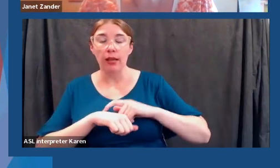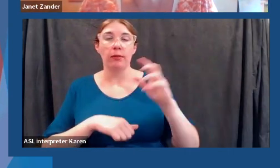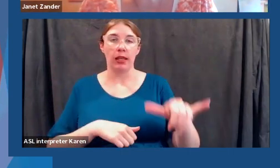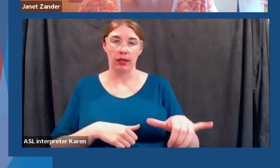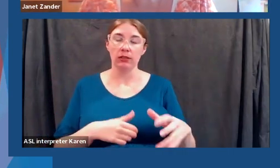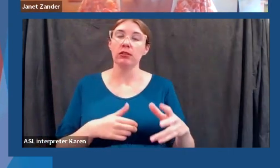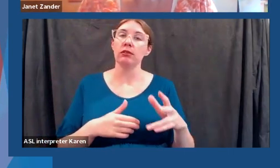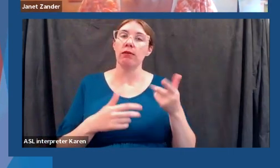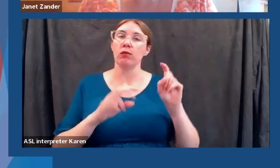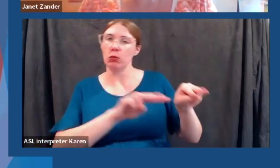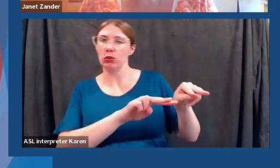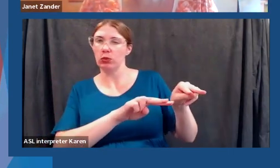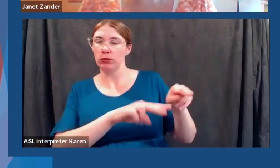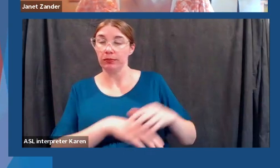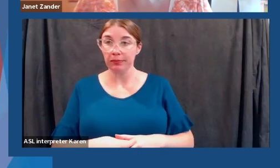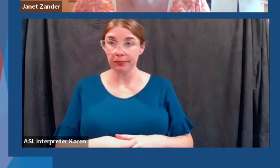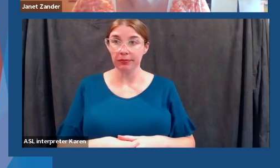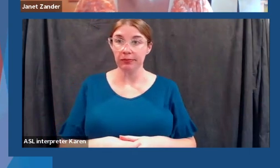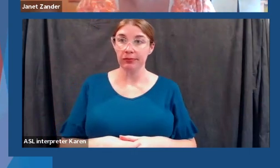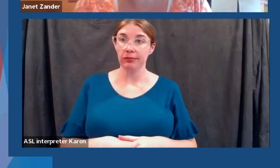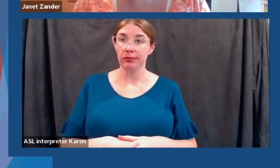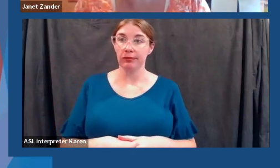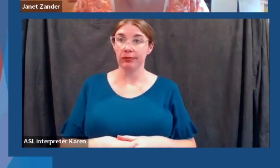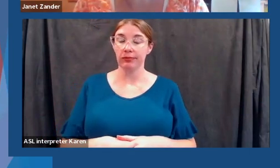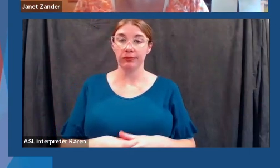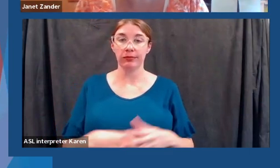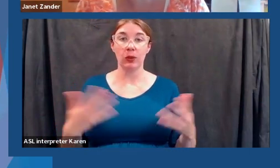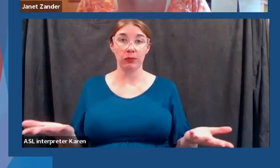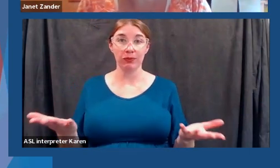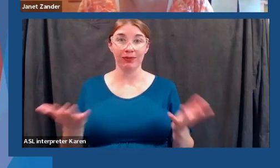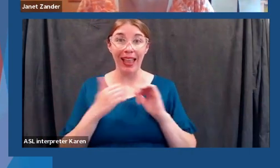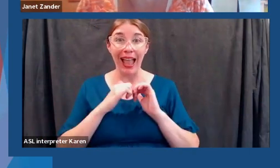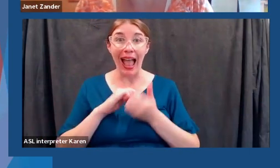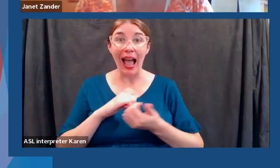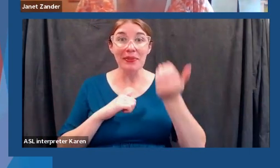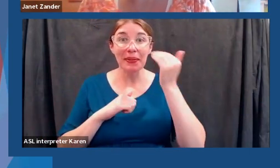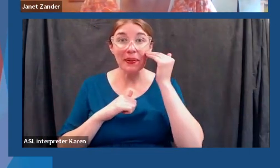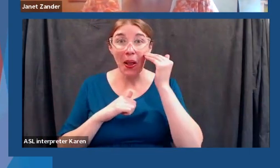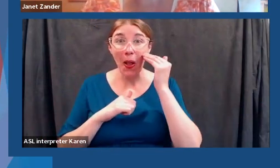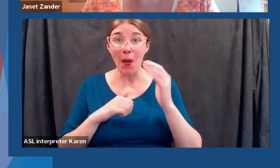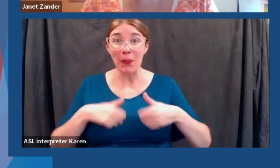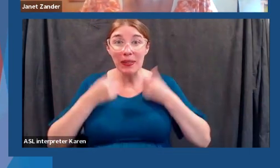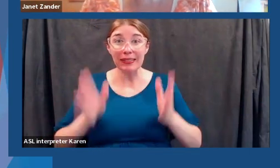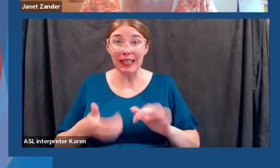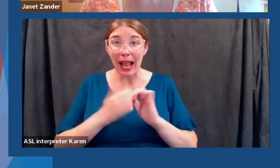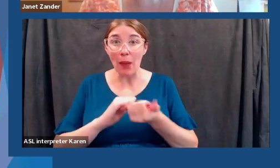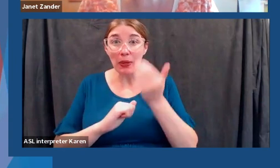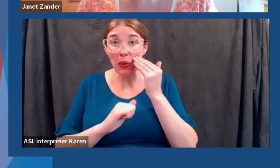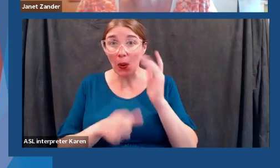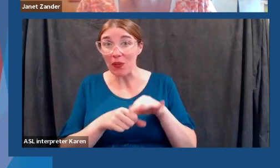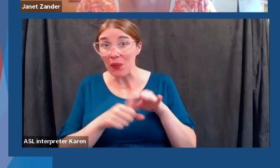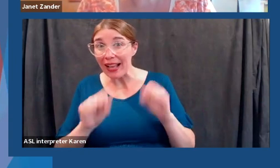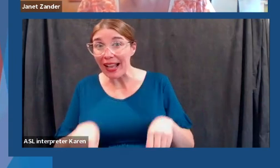please. So how do they know for sure? Sort of like, how do they know if they have the right to vote? Here we want to know if they need